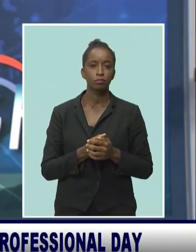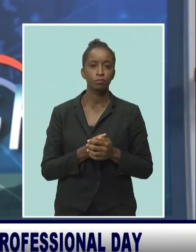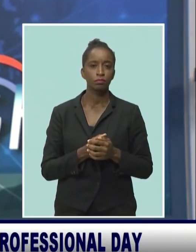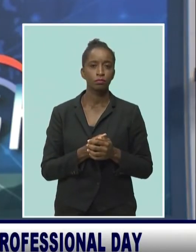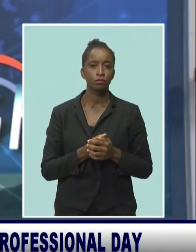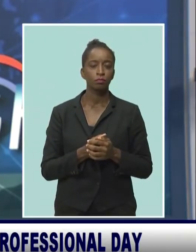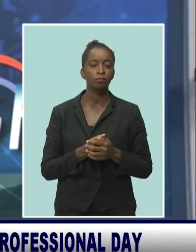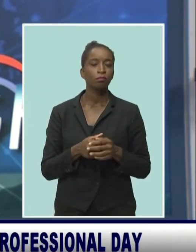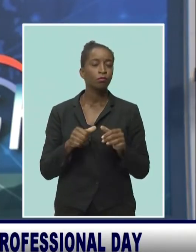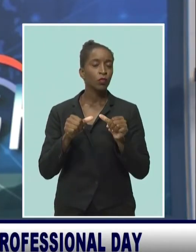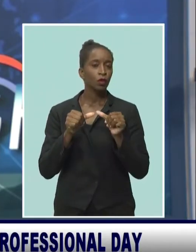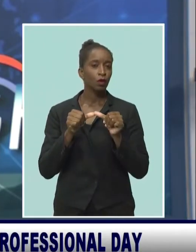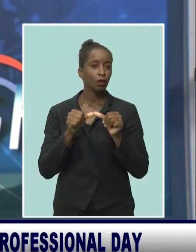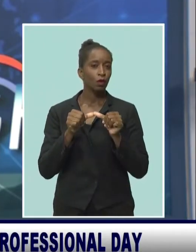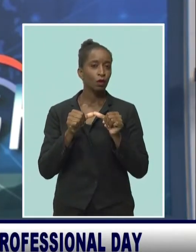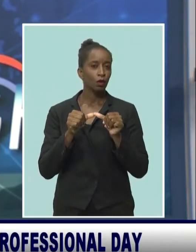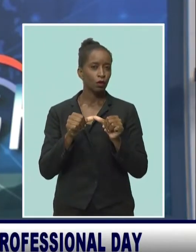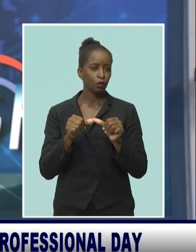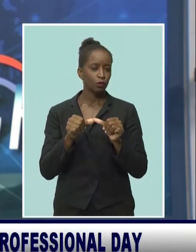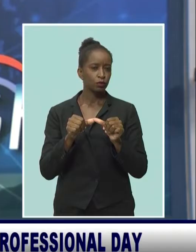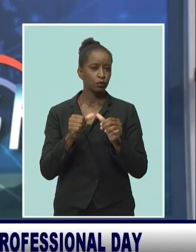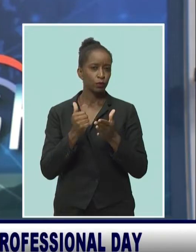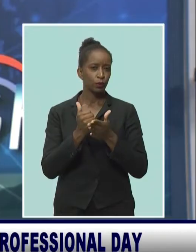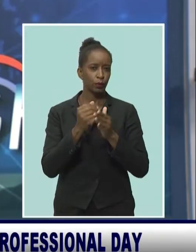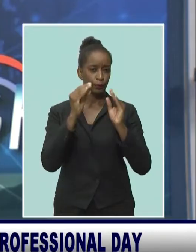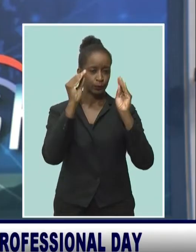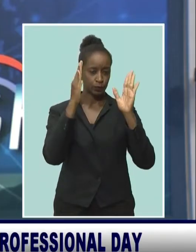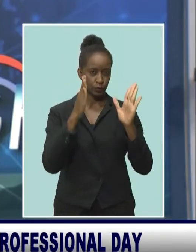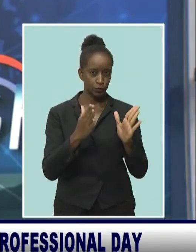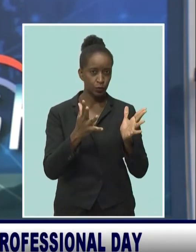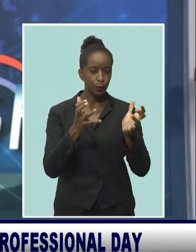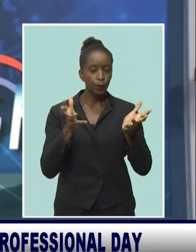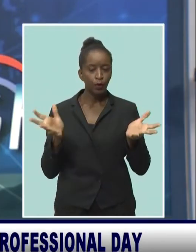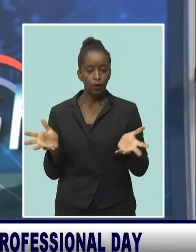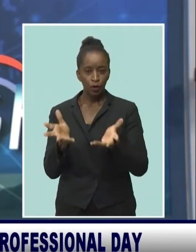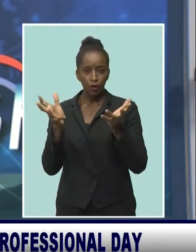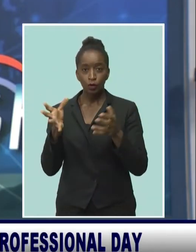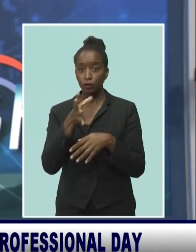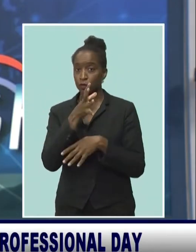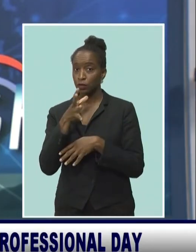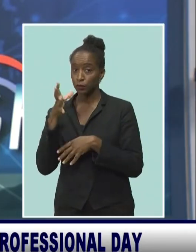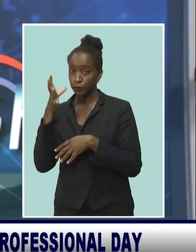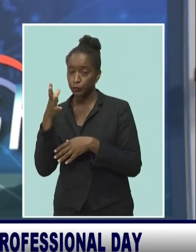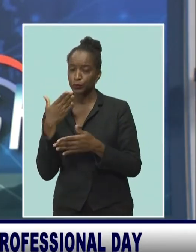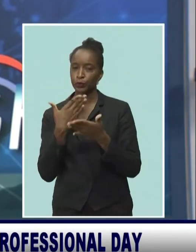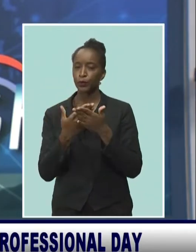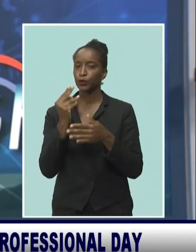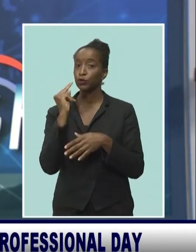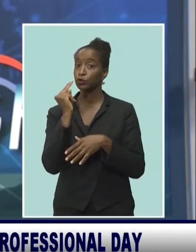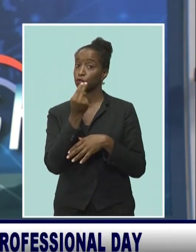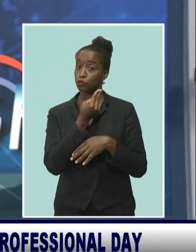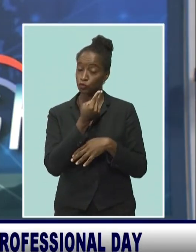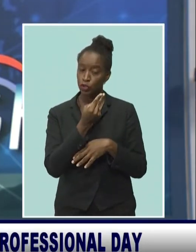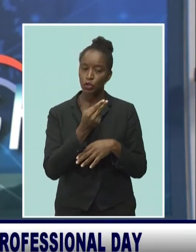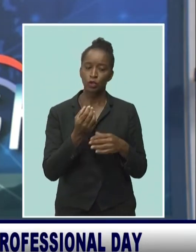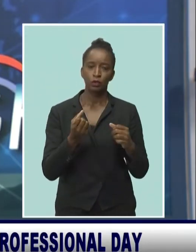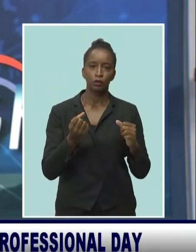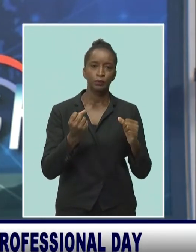of the drive by the Ministry of Education to promote agriculture, good nutrition, and physical education in all